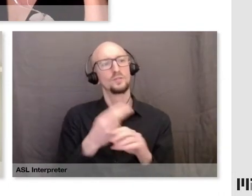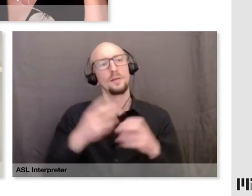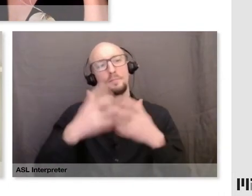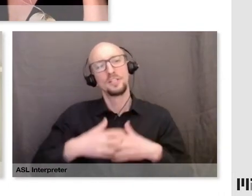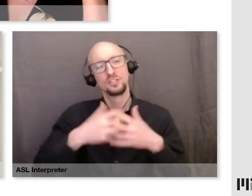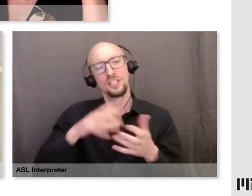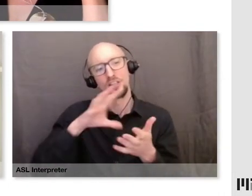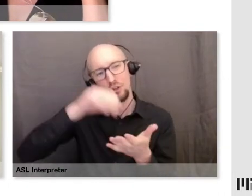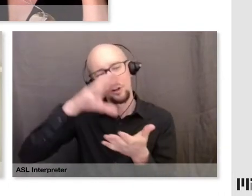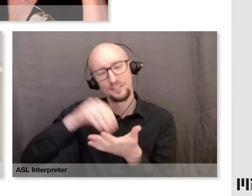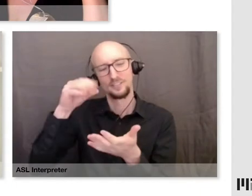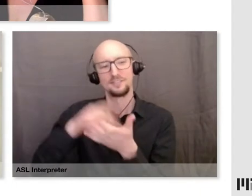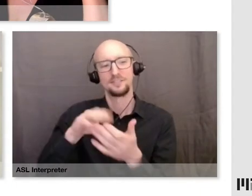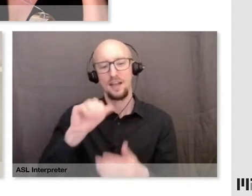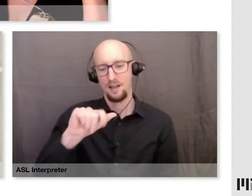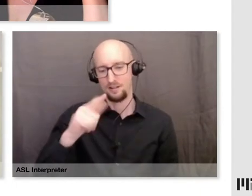algorithms.